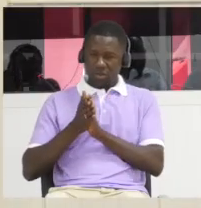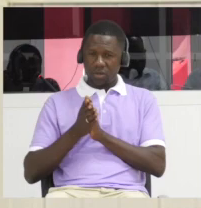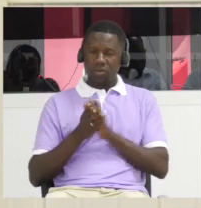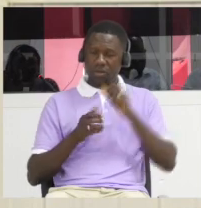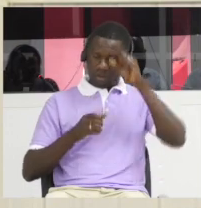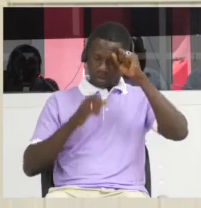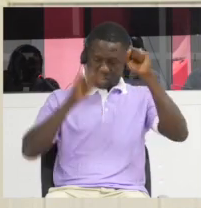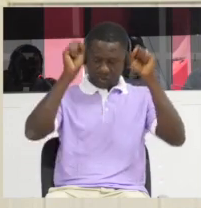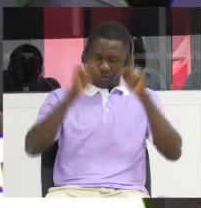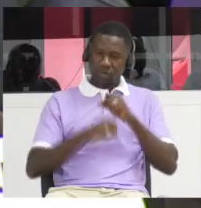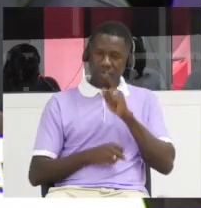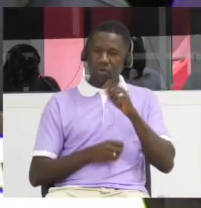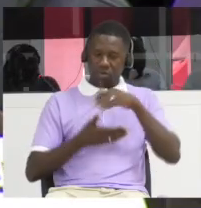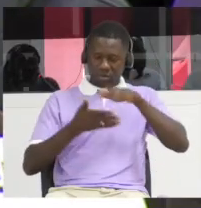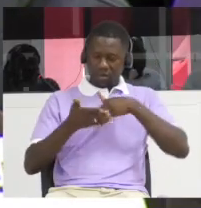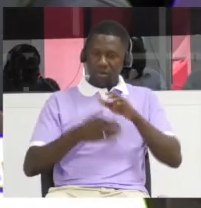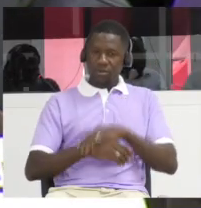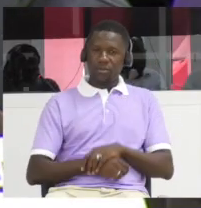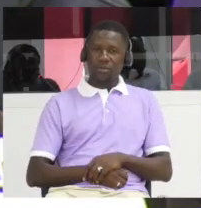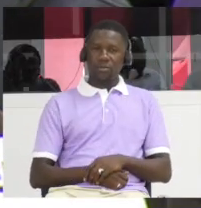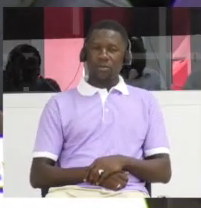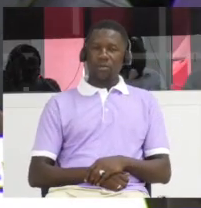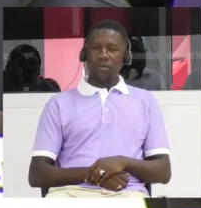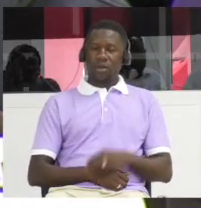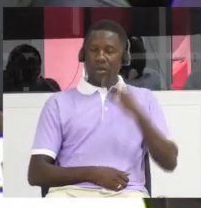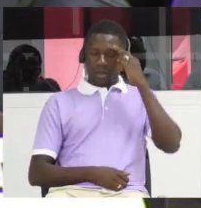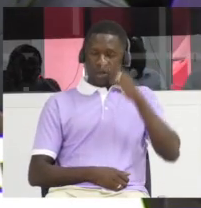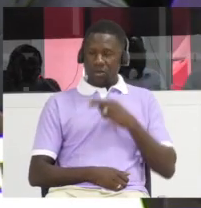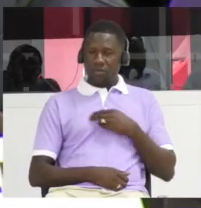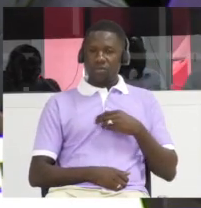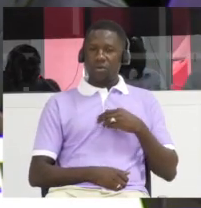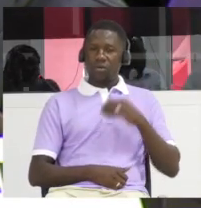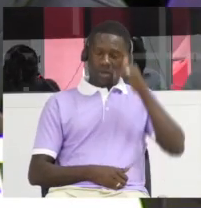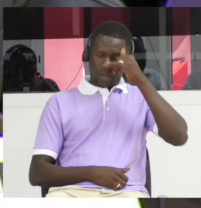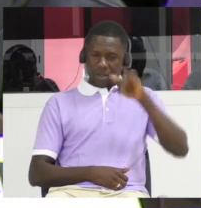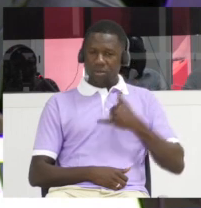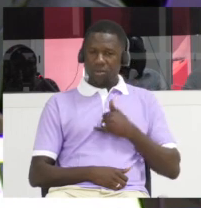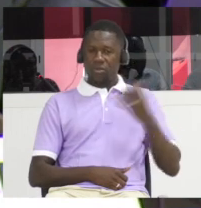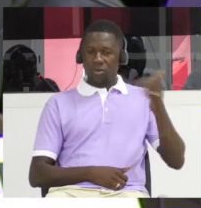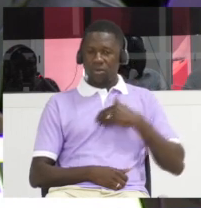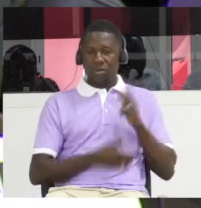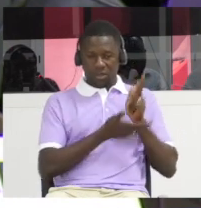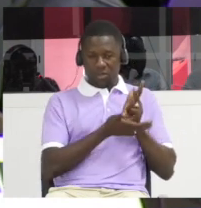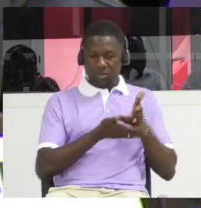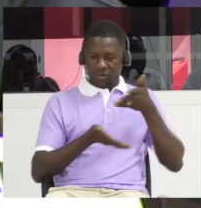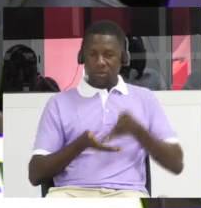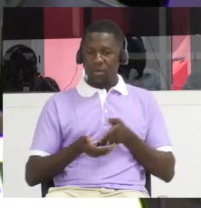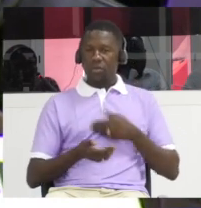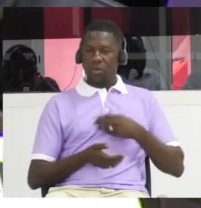much indeed for agreeing to come and testify before us. We really appreciate your